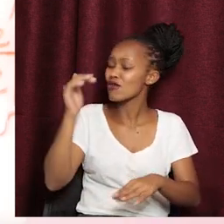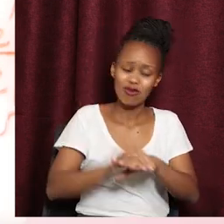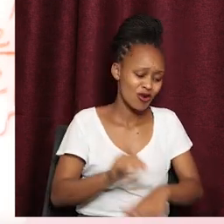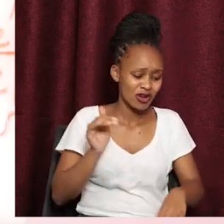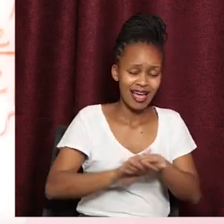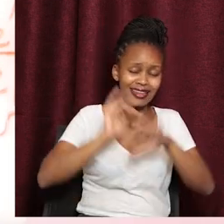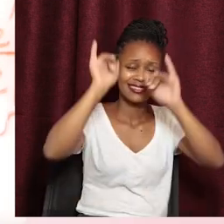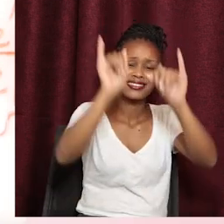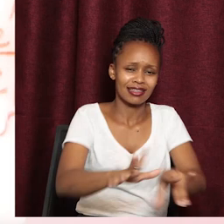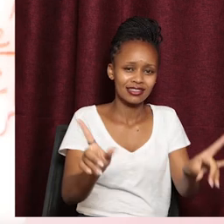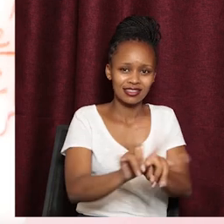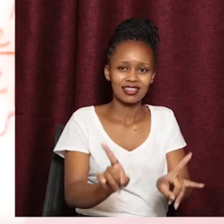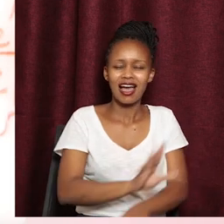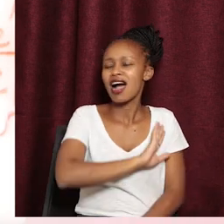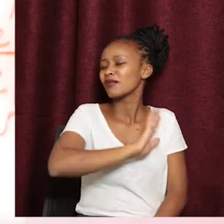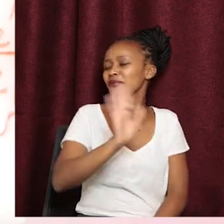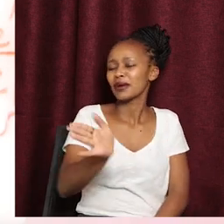I'm still there.